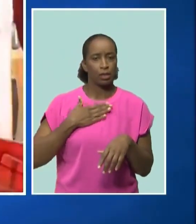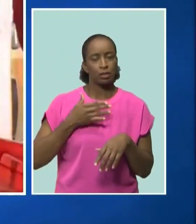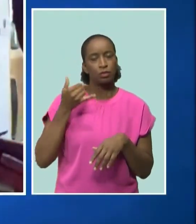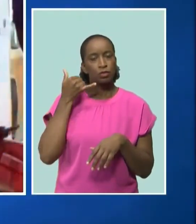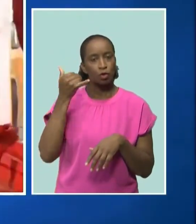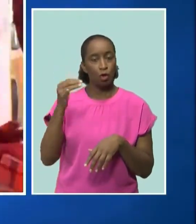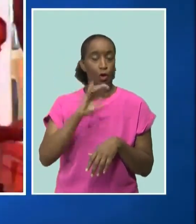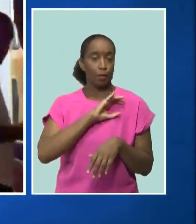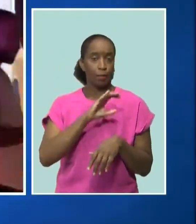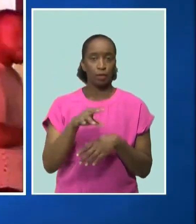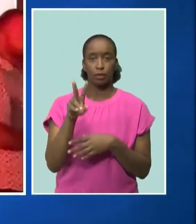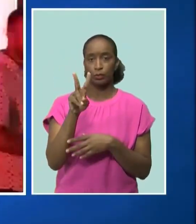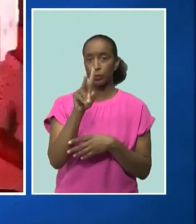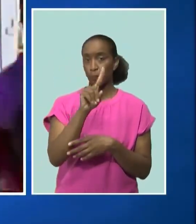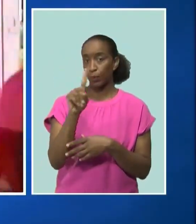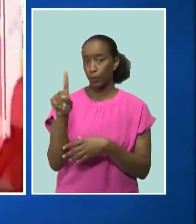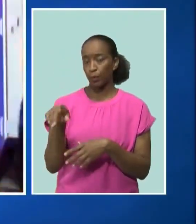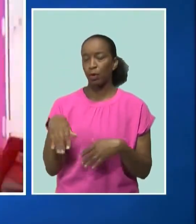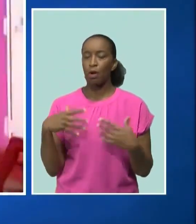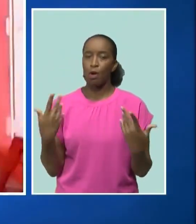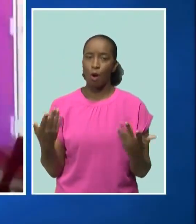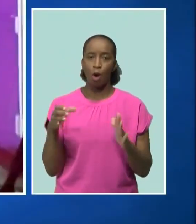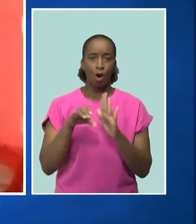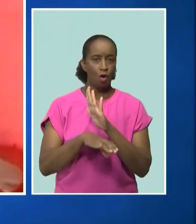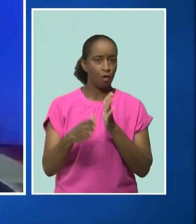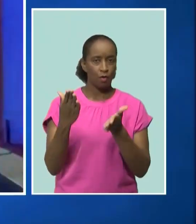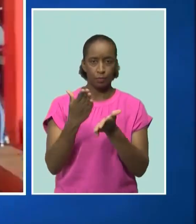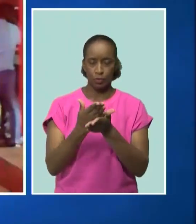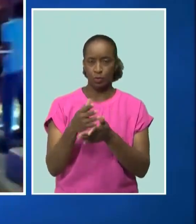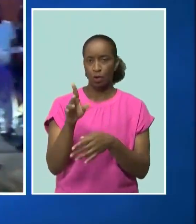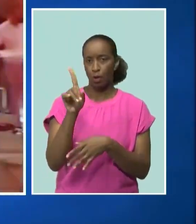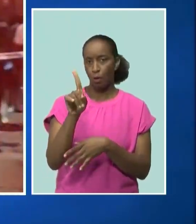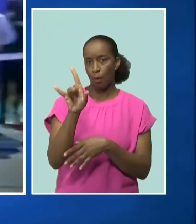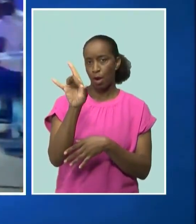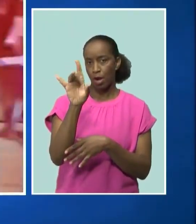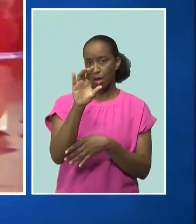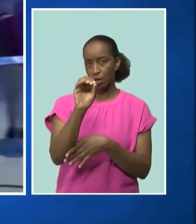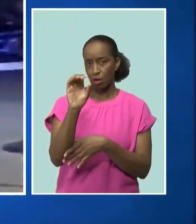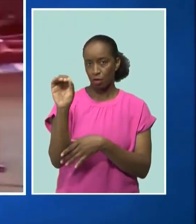the police at 211 or Crime Stoppers at